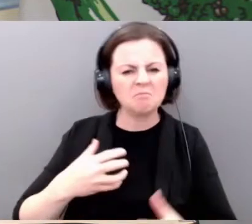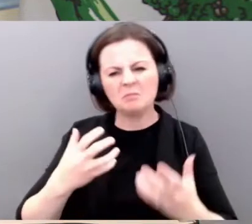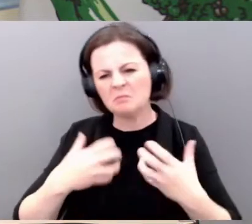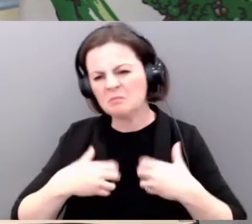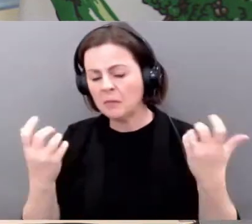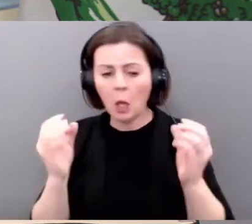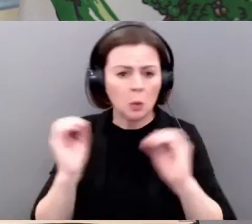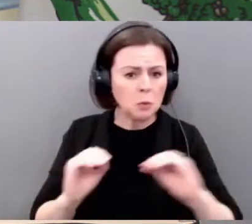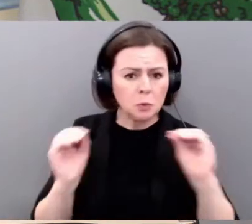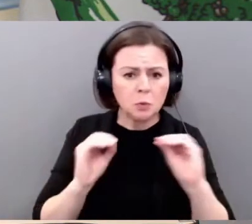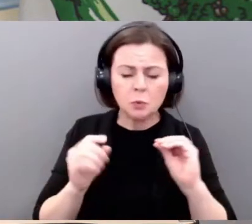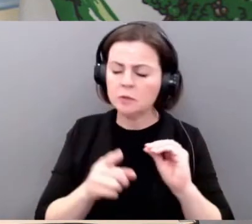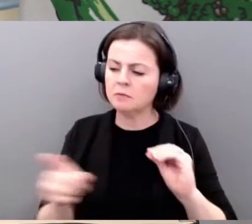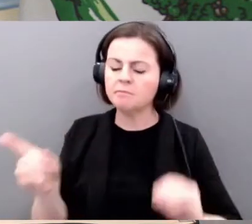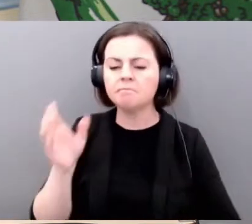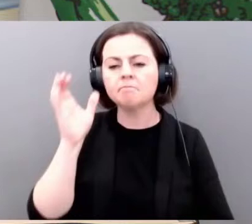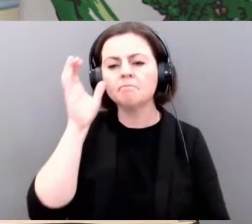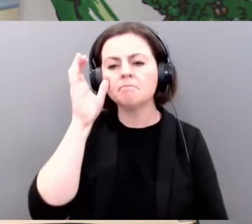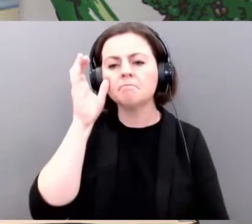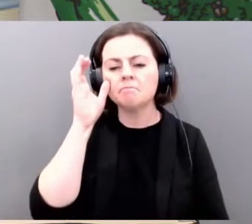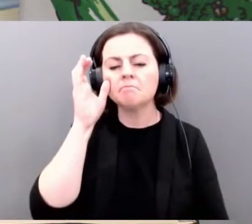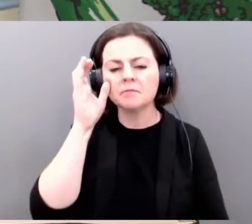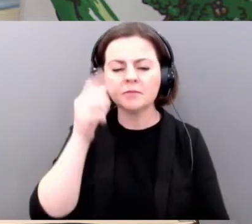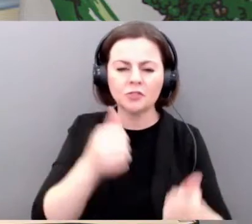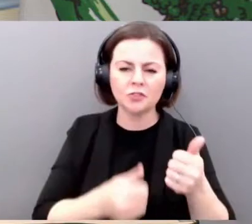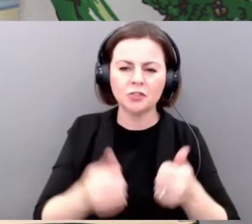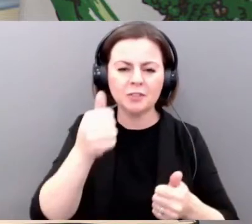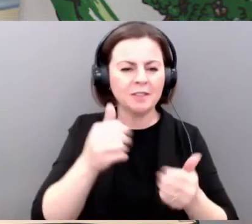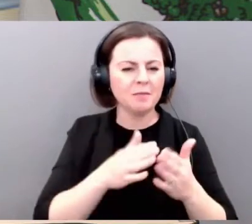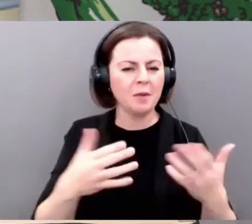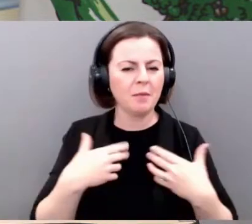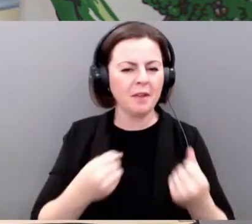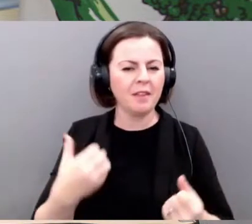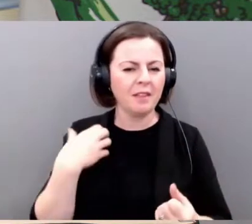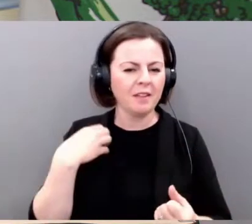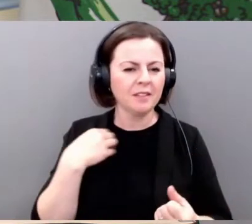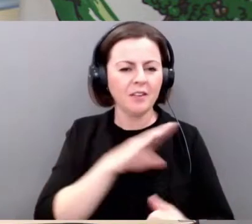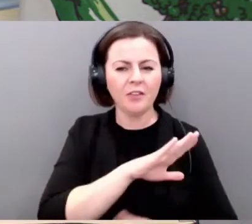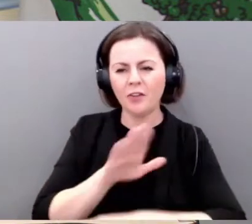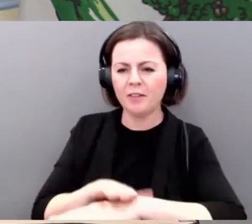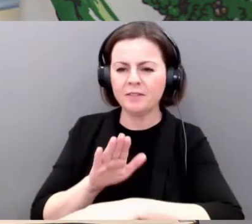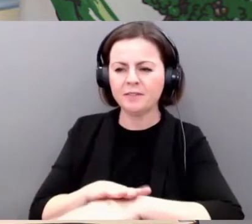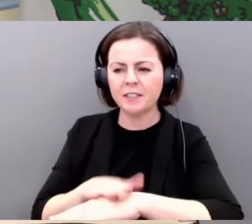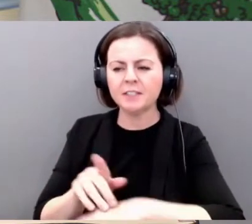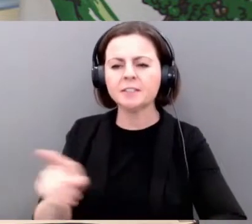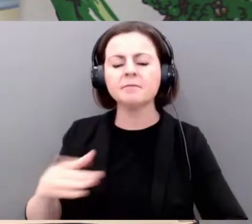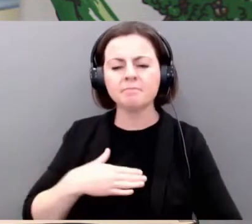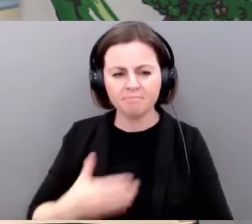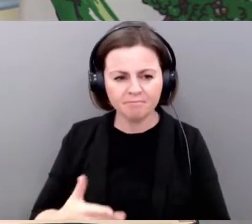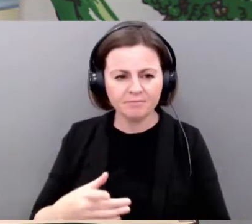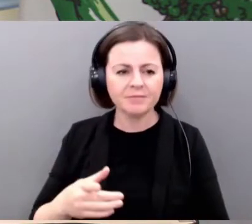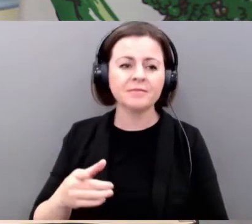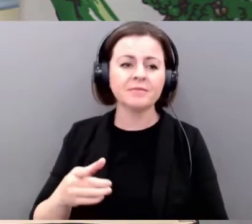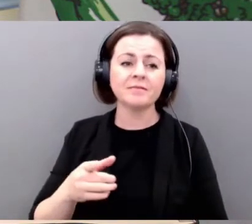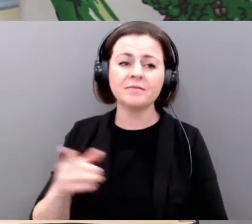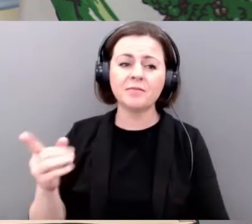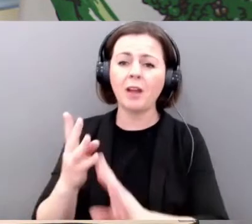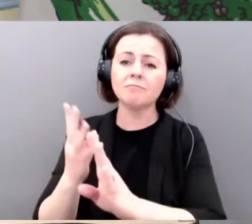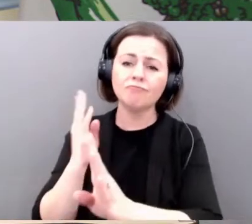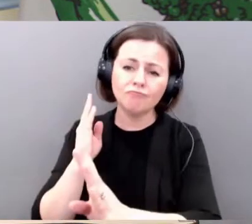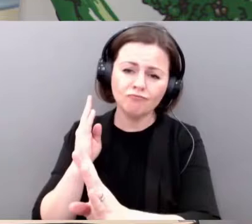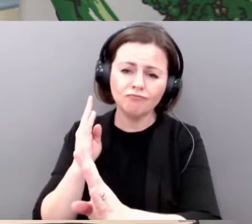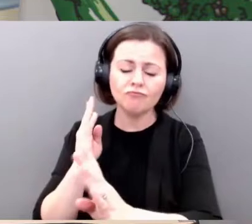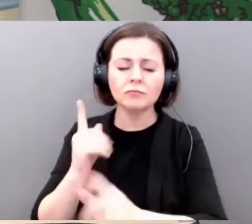and followed the advice of the Chief Public Health Office, and along the way you sat in lineups, you were polite